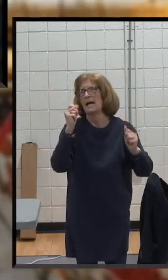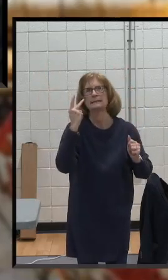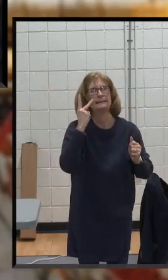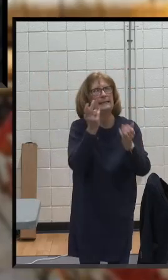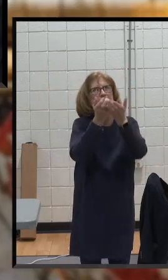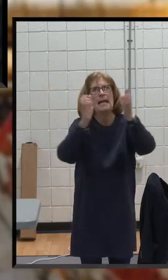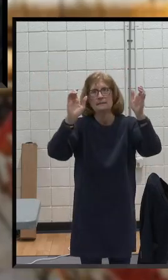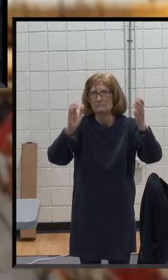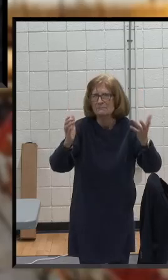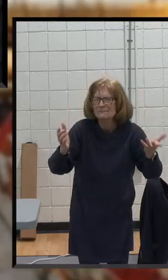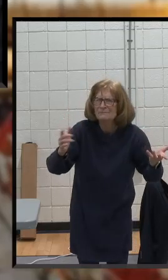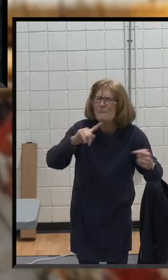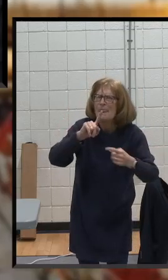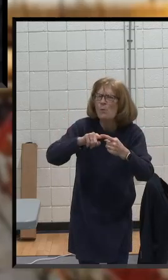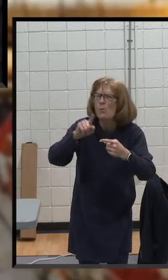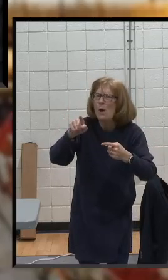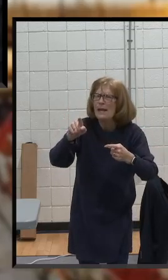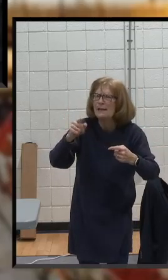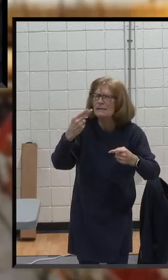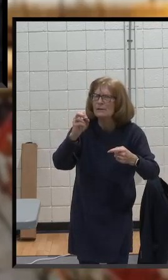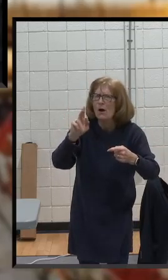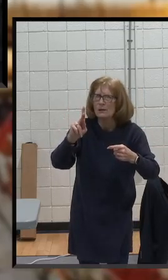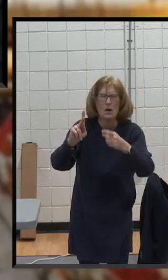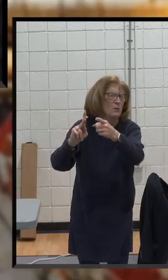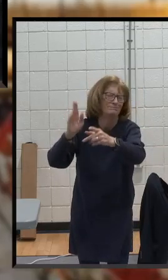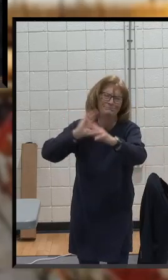I don't know, how long ago did you last?